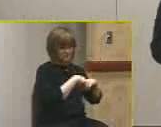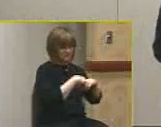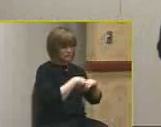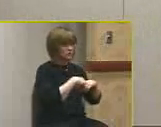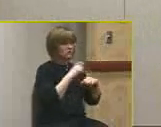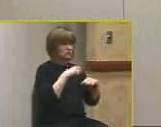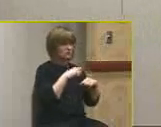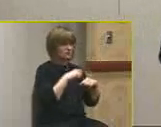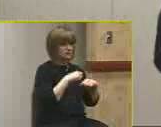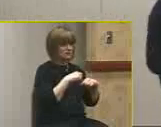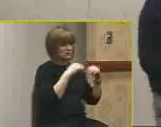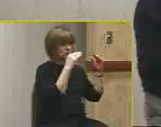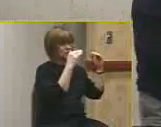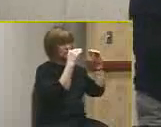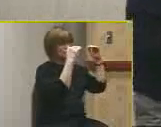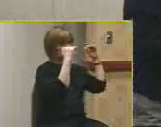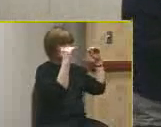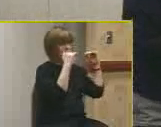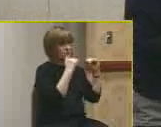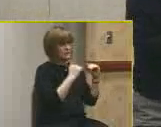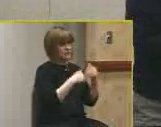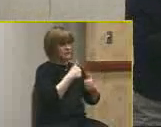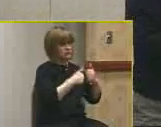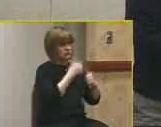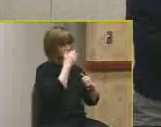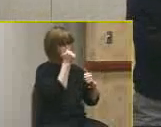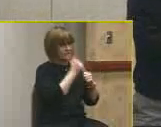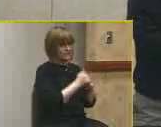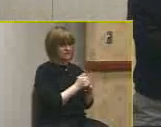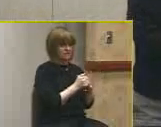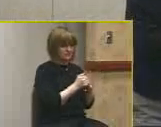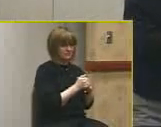difference. So what about teaching?